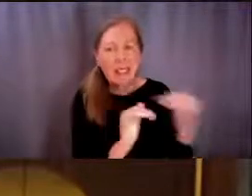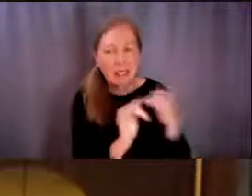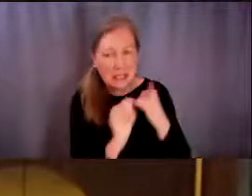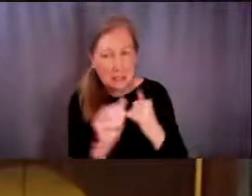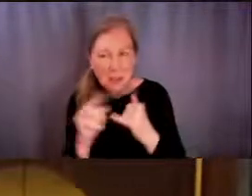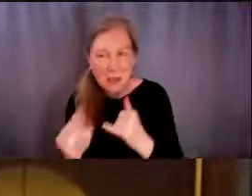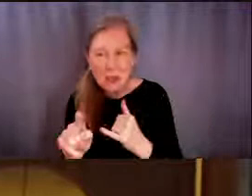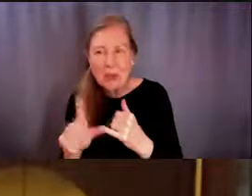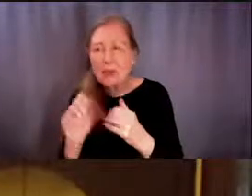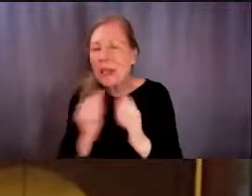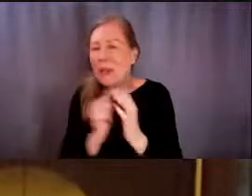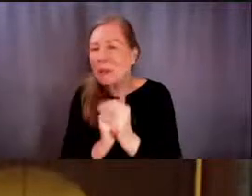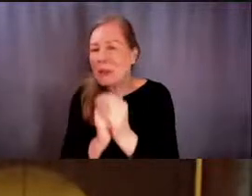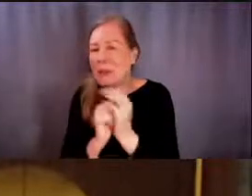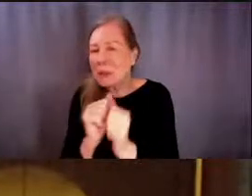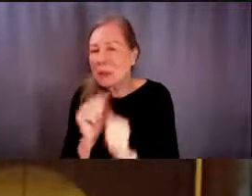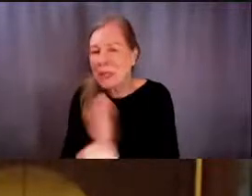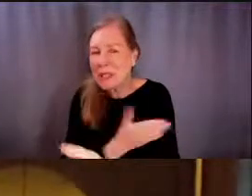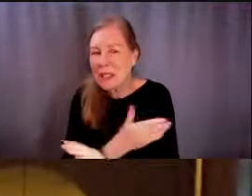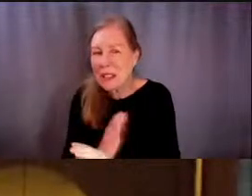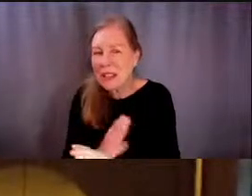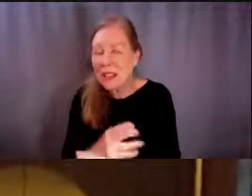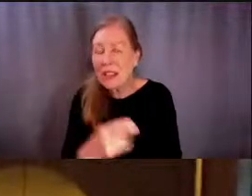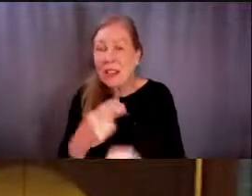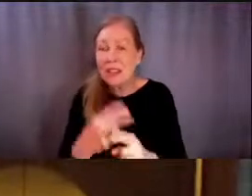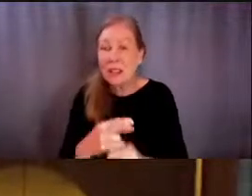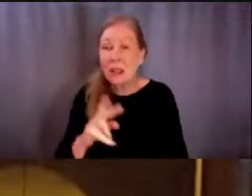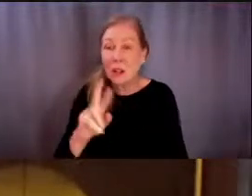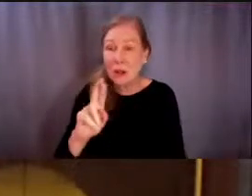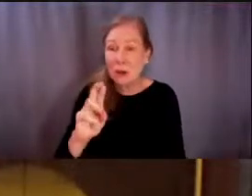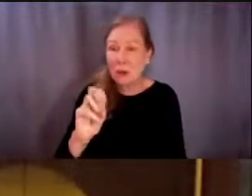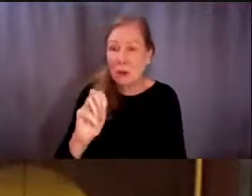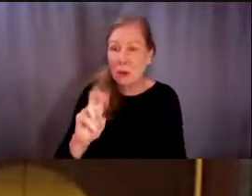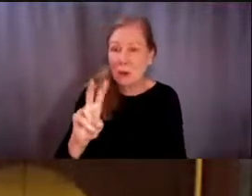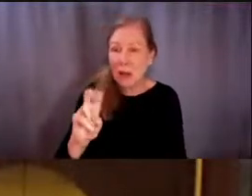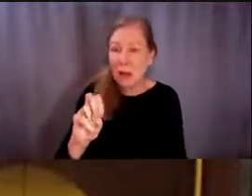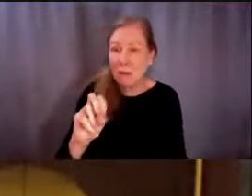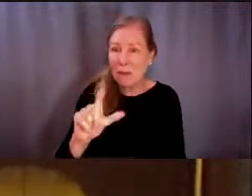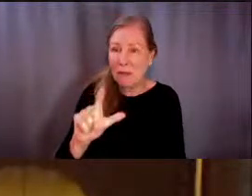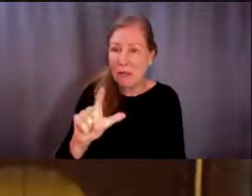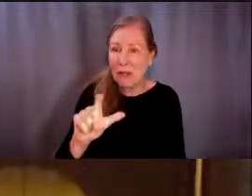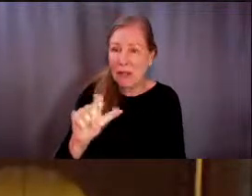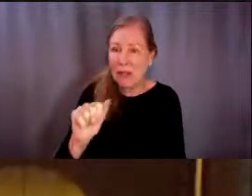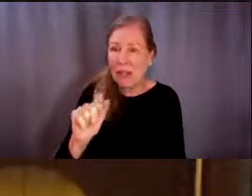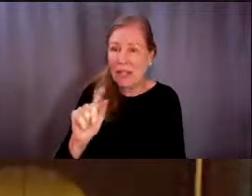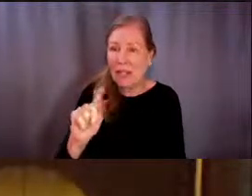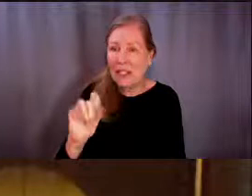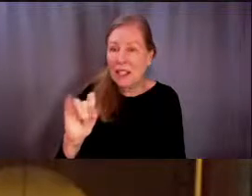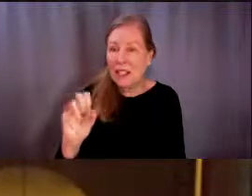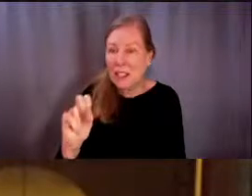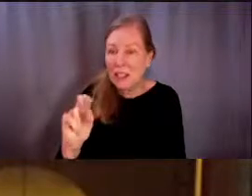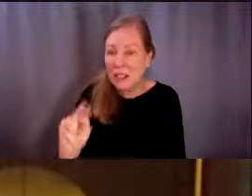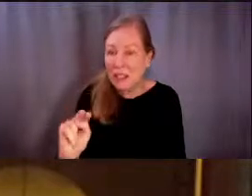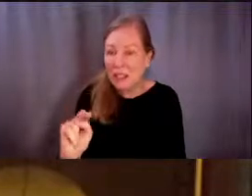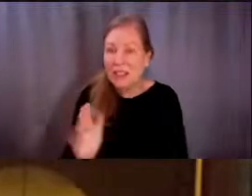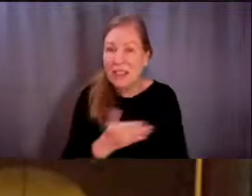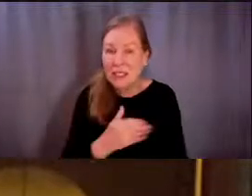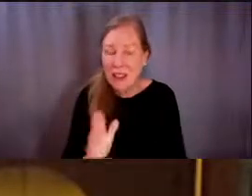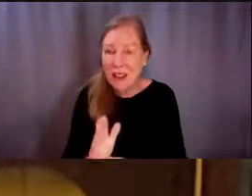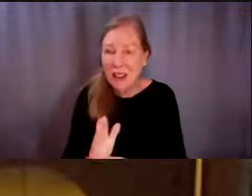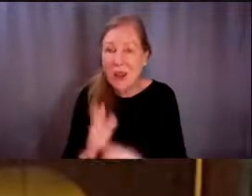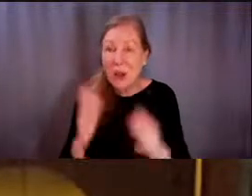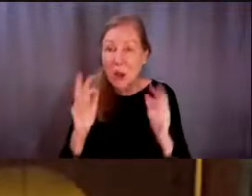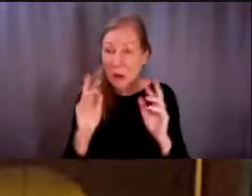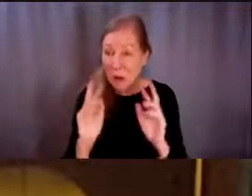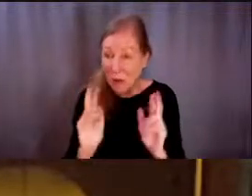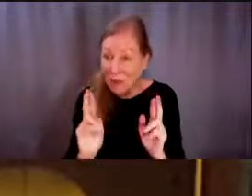Yeah, so this song is Revelation song. We hope that this last song and really this whole service can be part of filling you up so that you guys can in